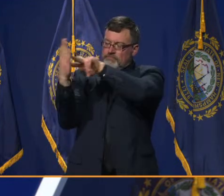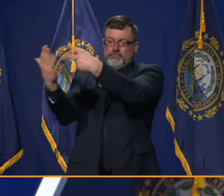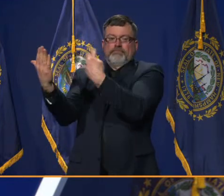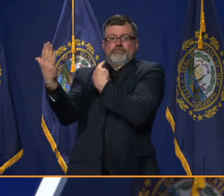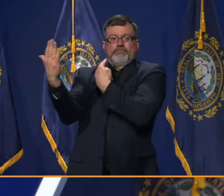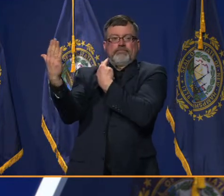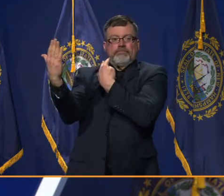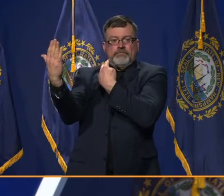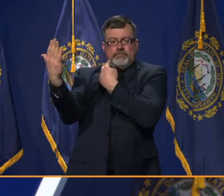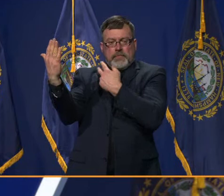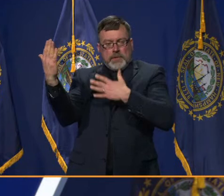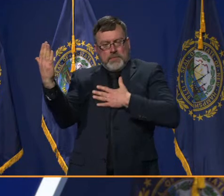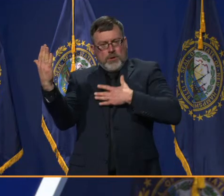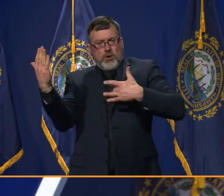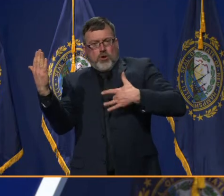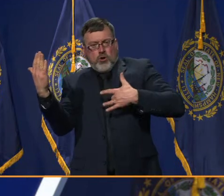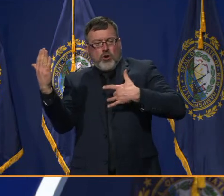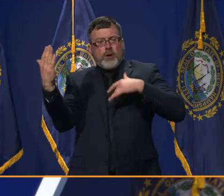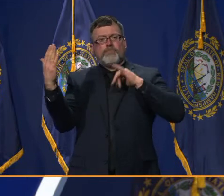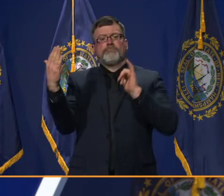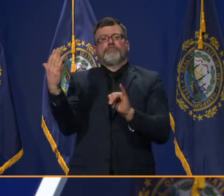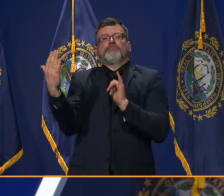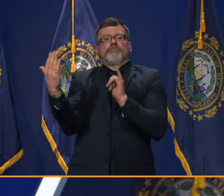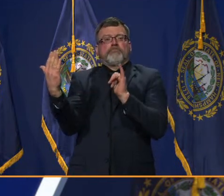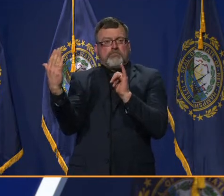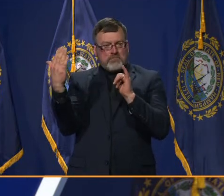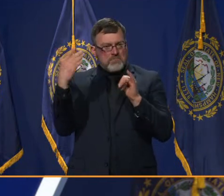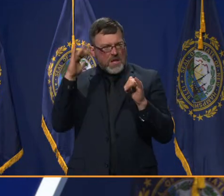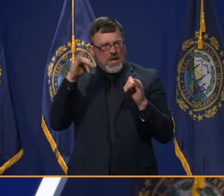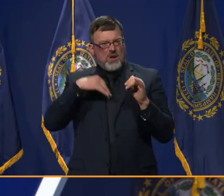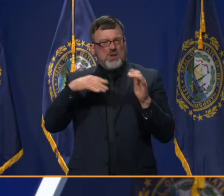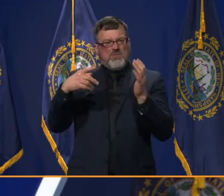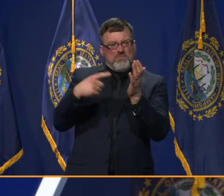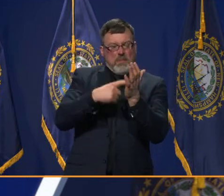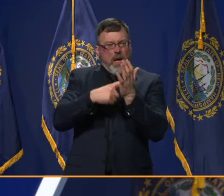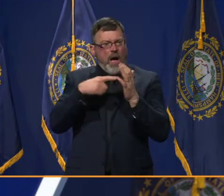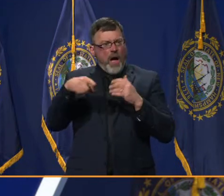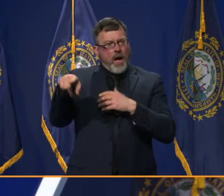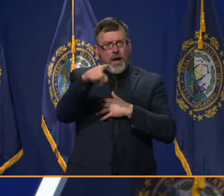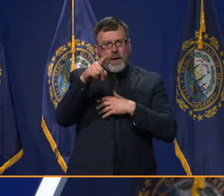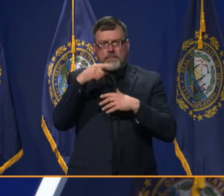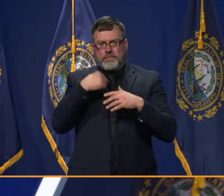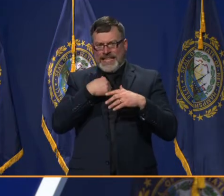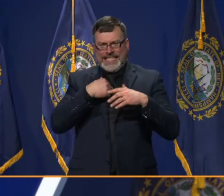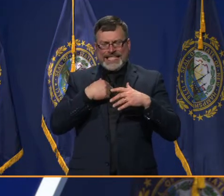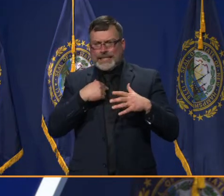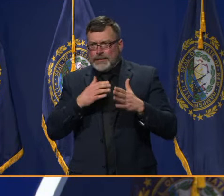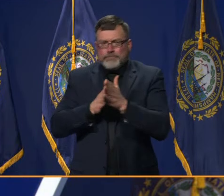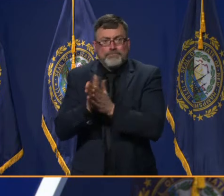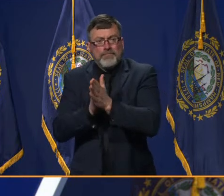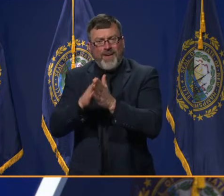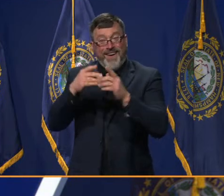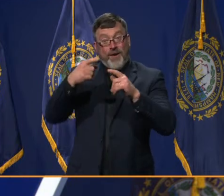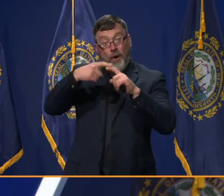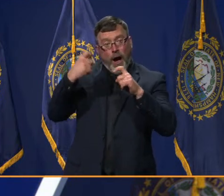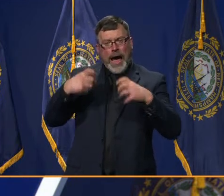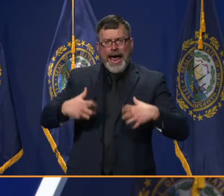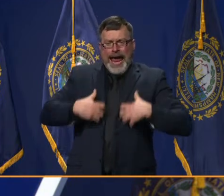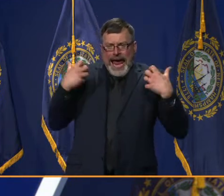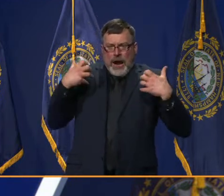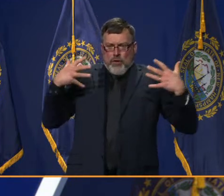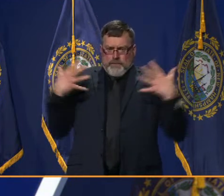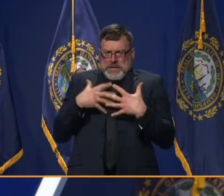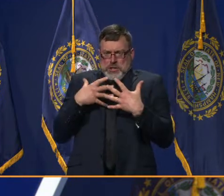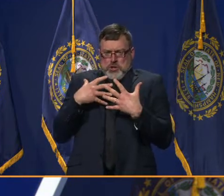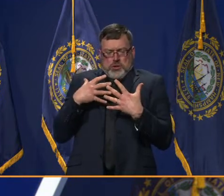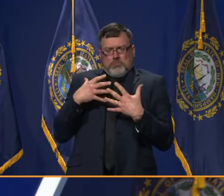Now, while it's true that sometimes people may be motivated to action by anger or fear, frankly, no one is ever inspired